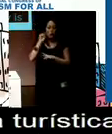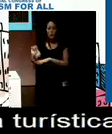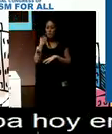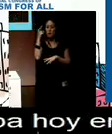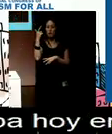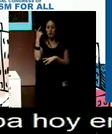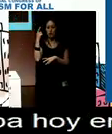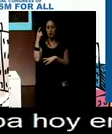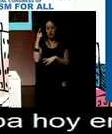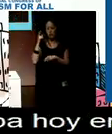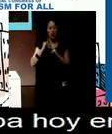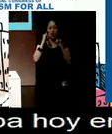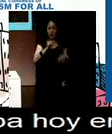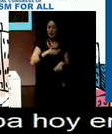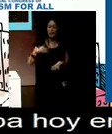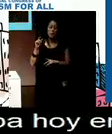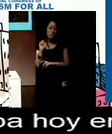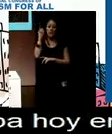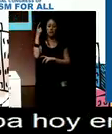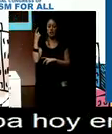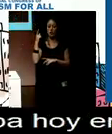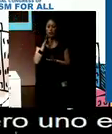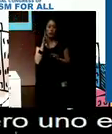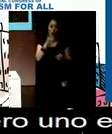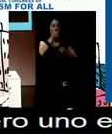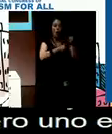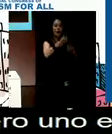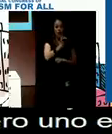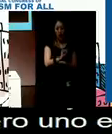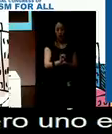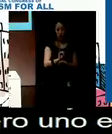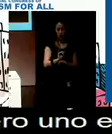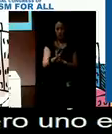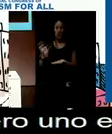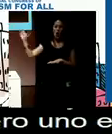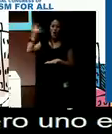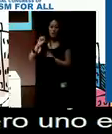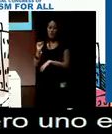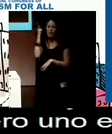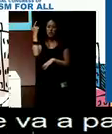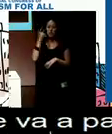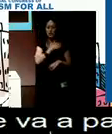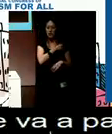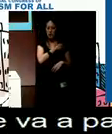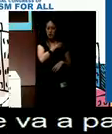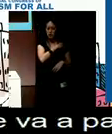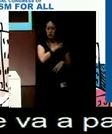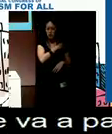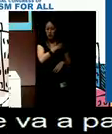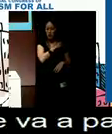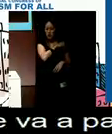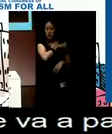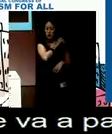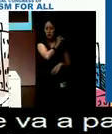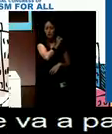is coming up and they're doing it a very good job. So we have to take care and make sure that we improve the